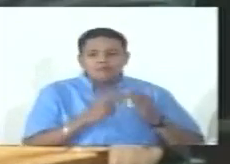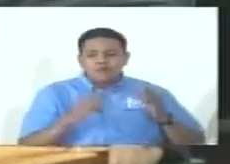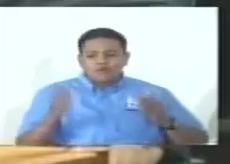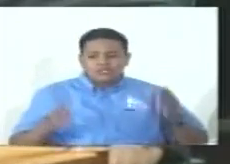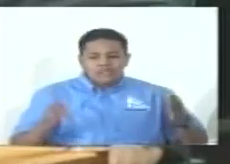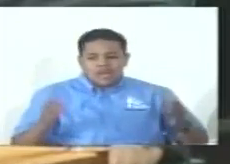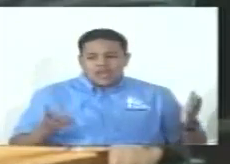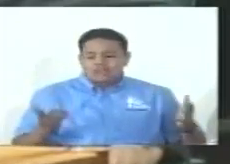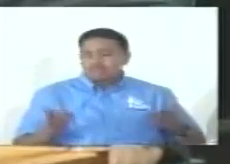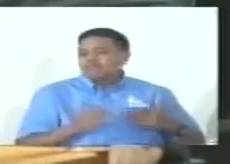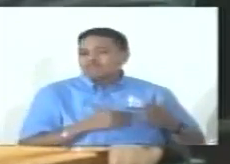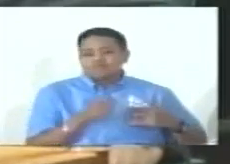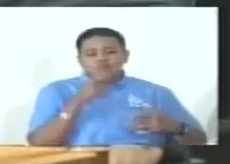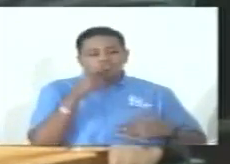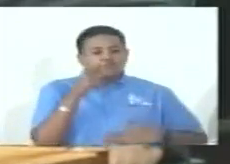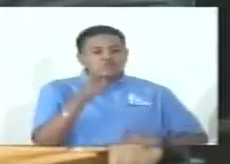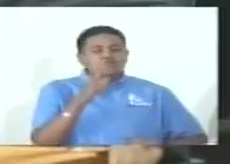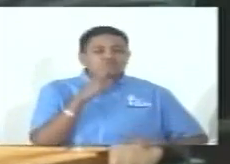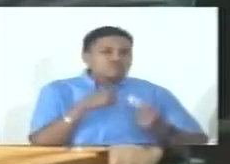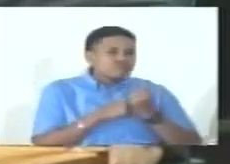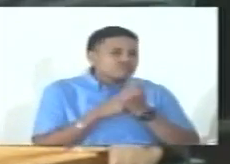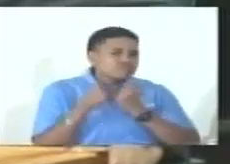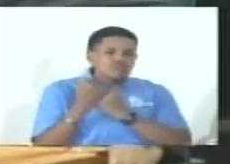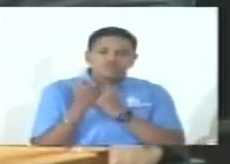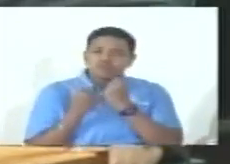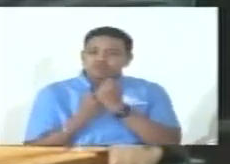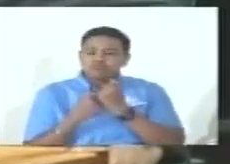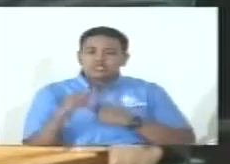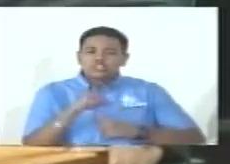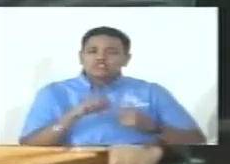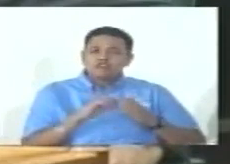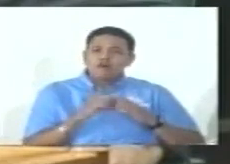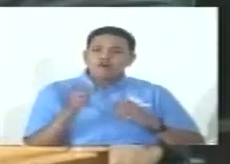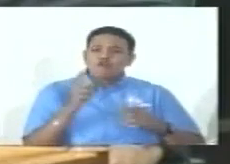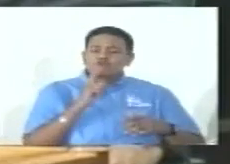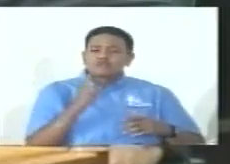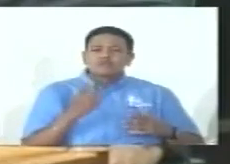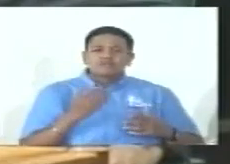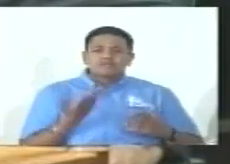of the political aisle, how fiercely he